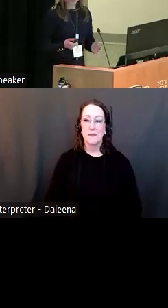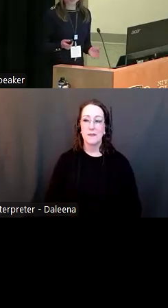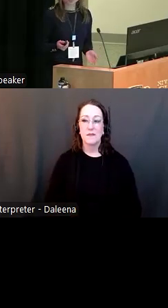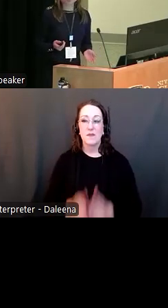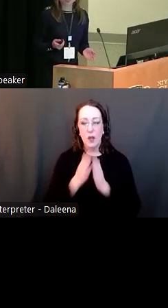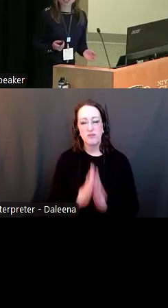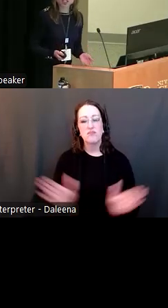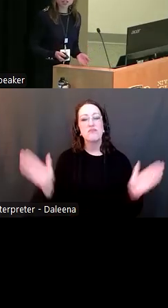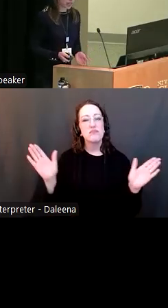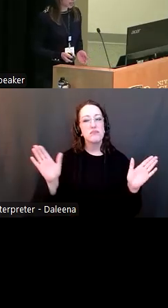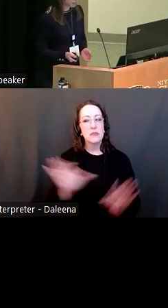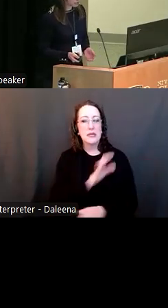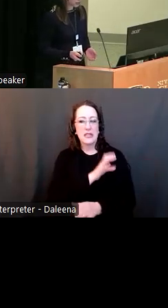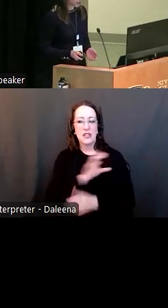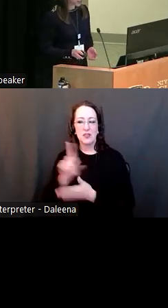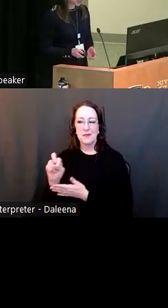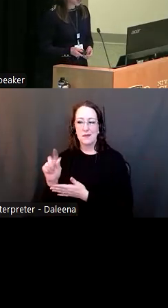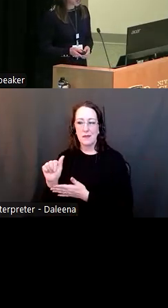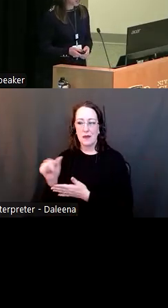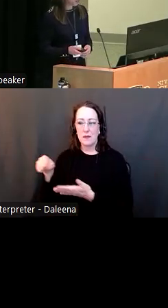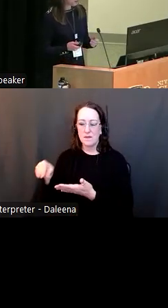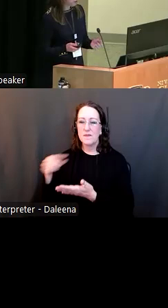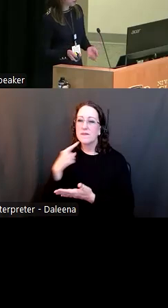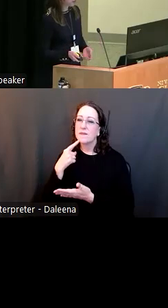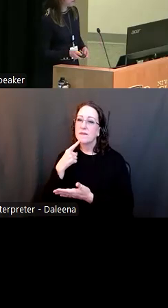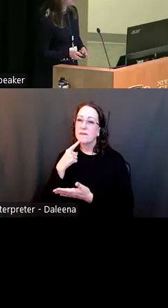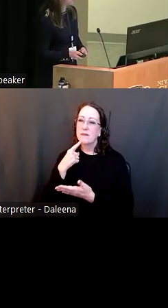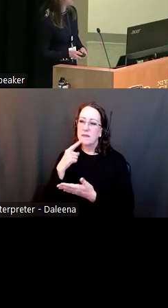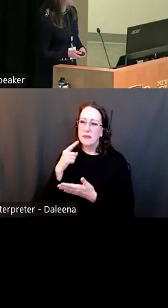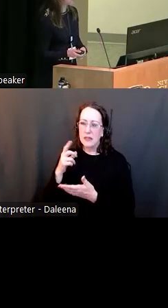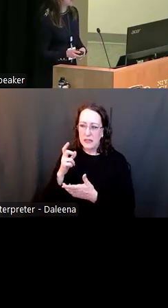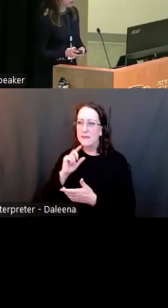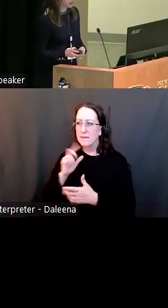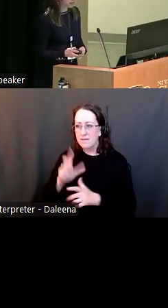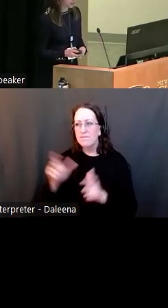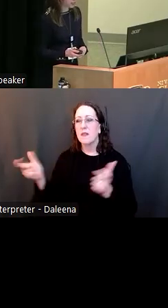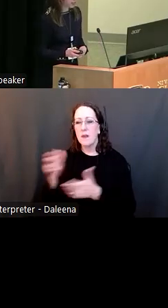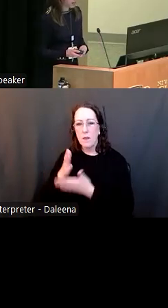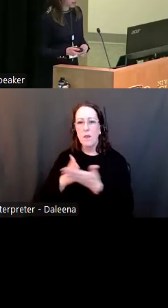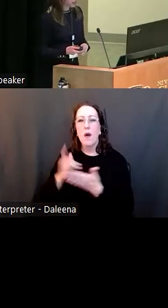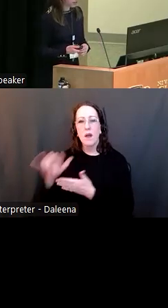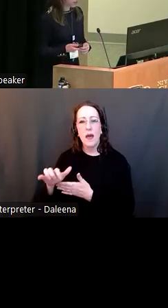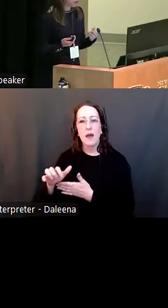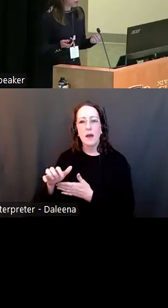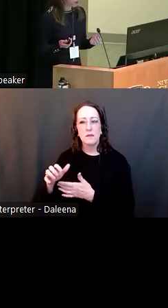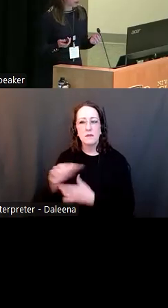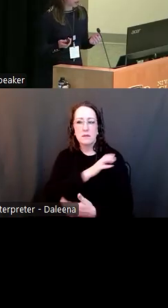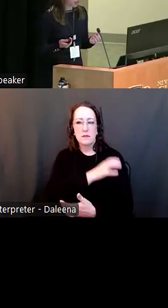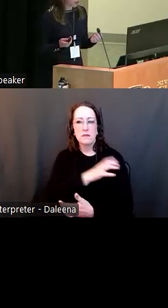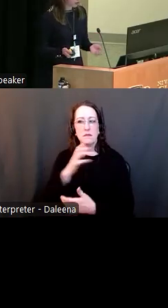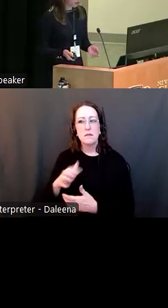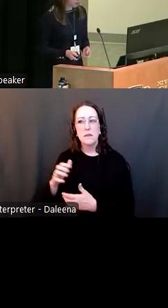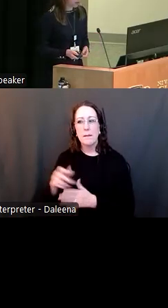Overall, the clinician data suggests that a significant portion of the patients in the psychosis clinics struggle